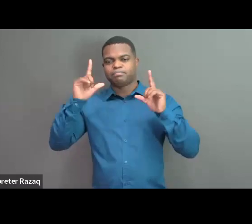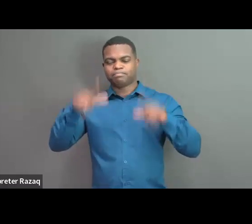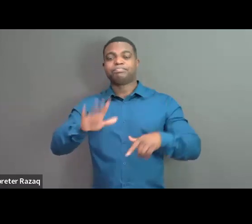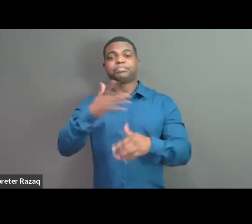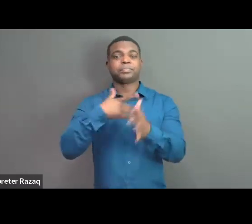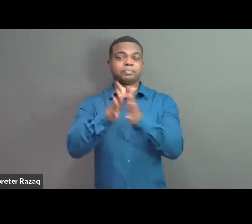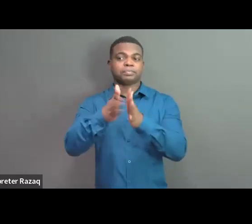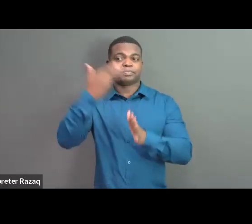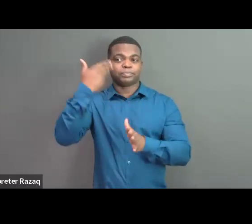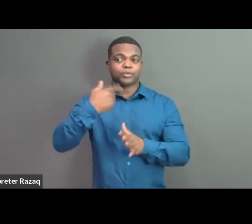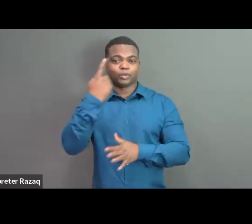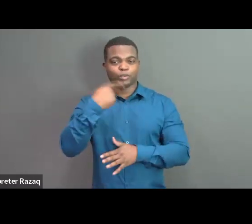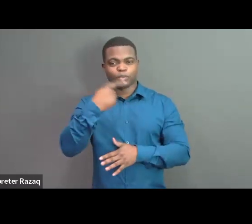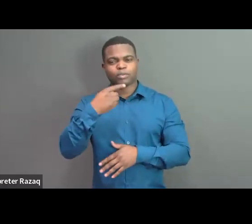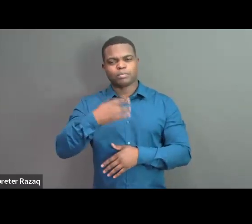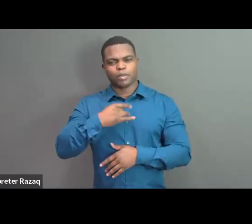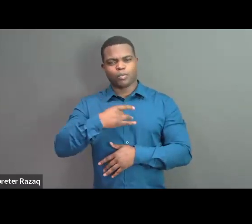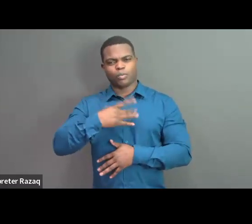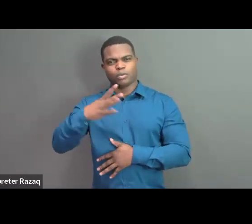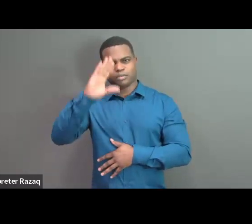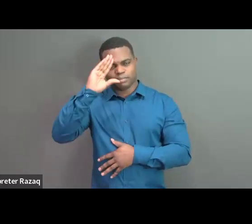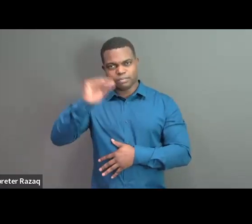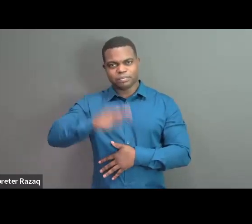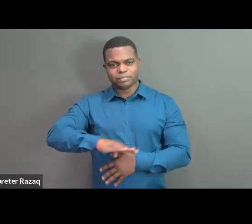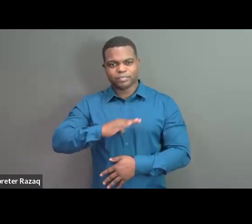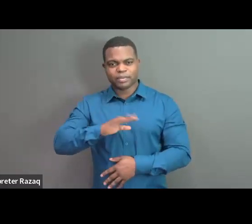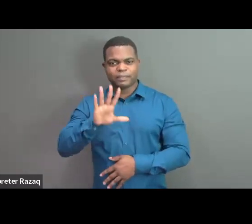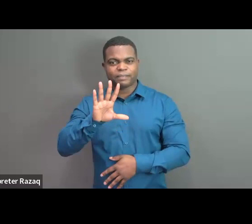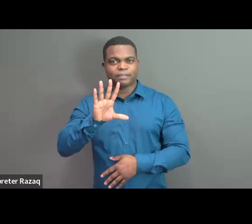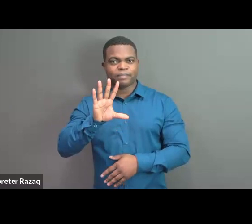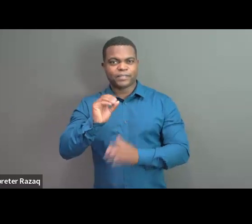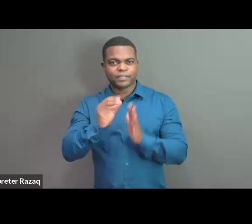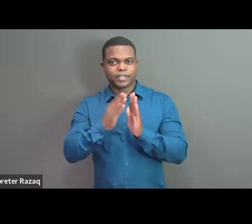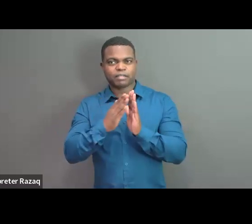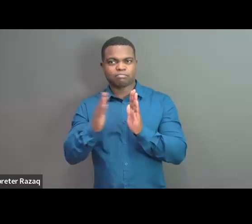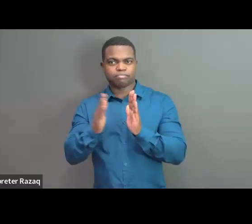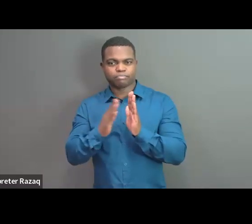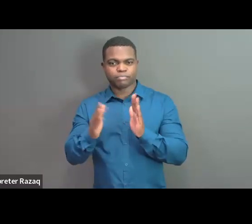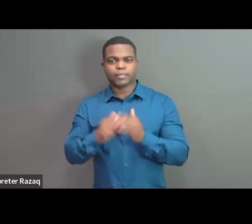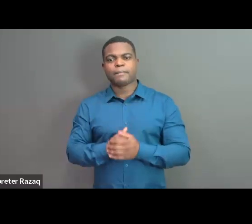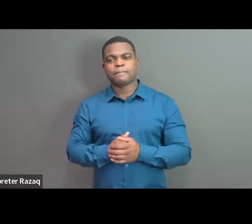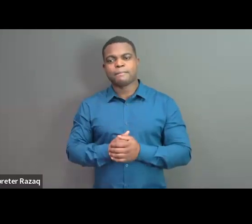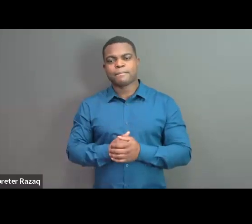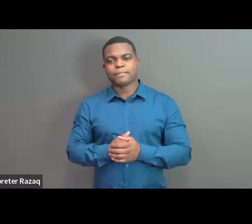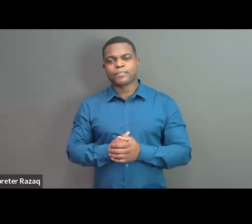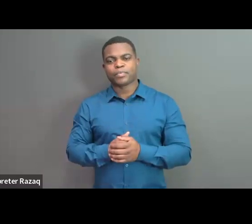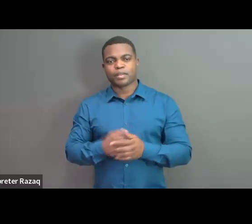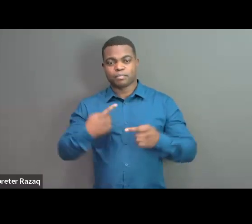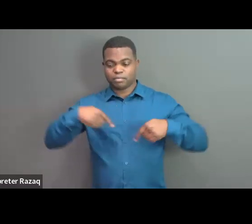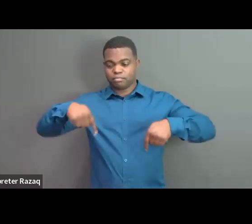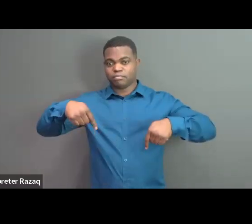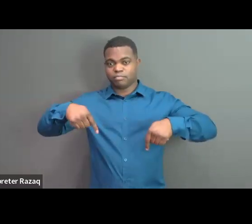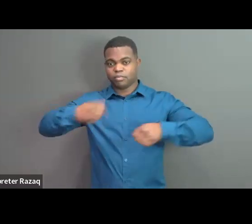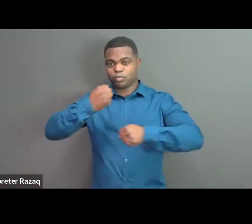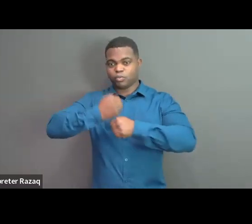Hitsaka. And yeah, I would like to contribute something I hope could be part of a